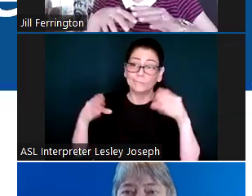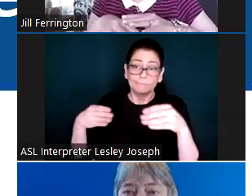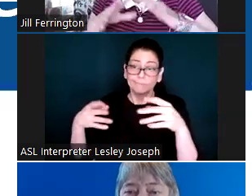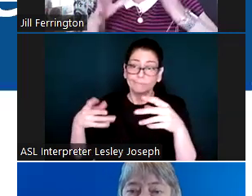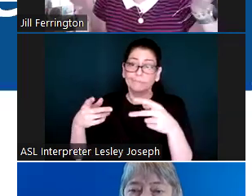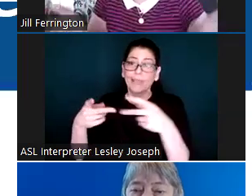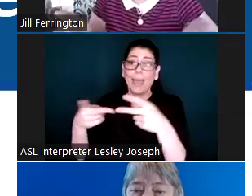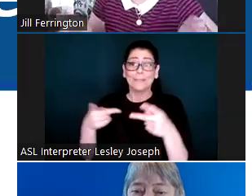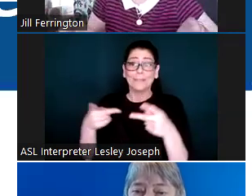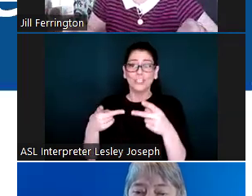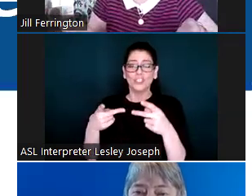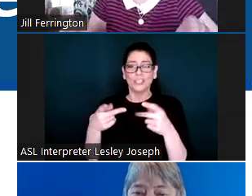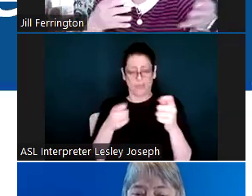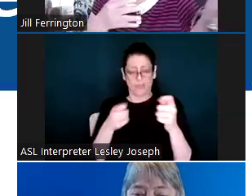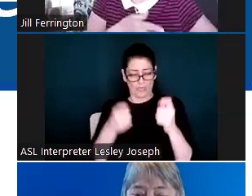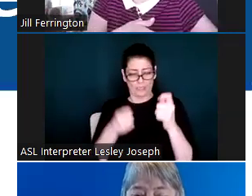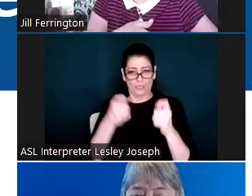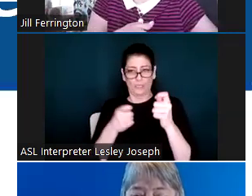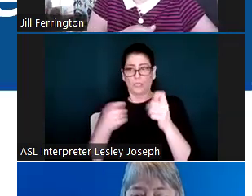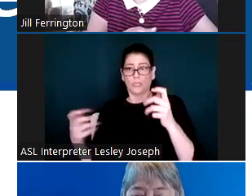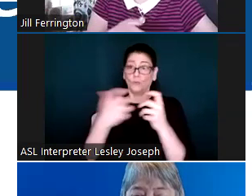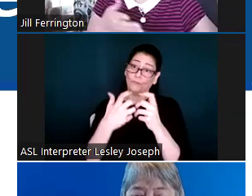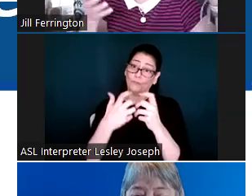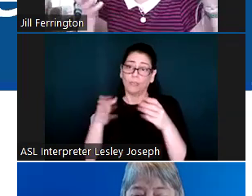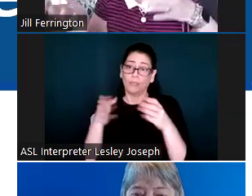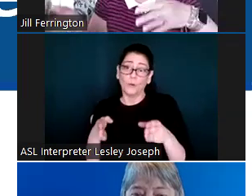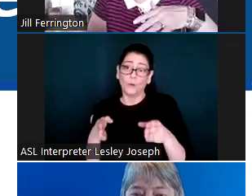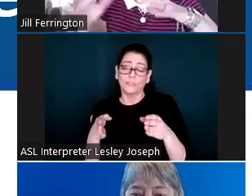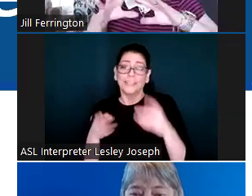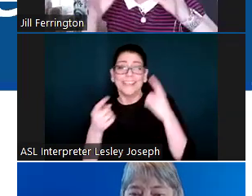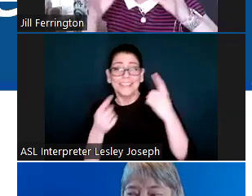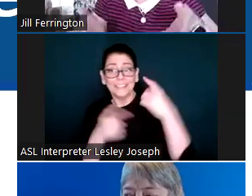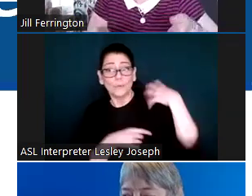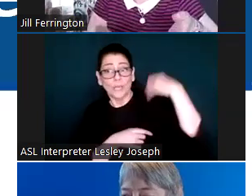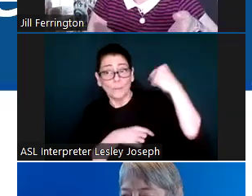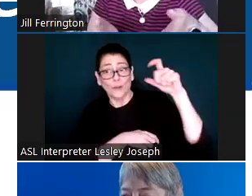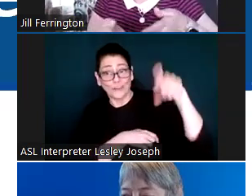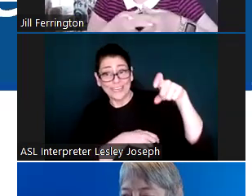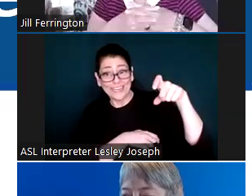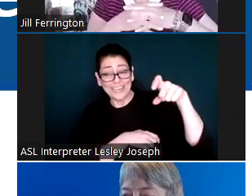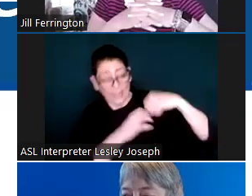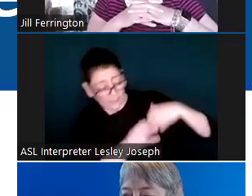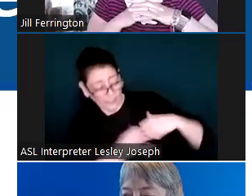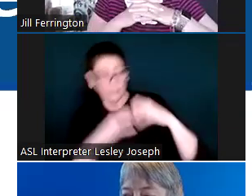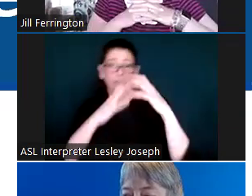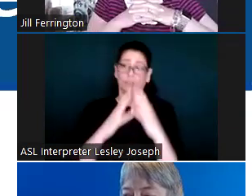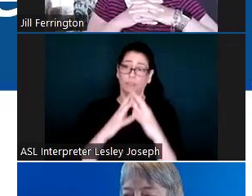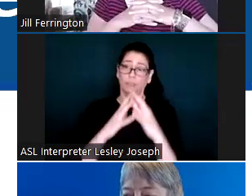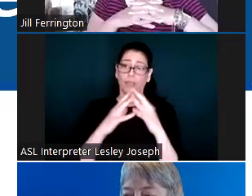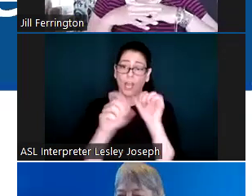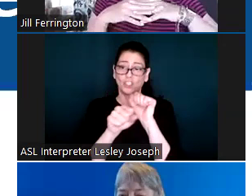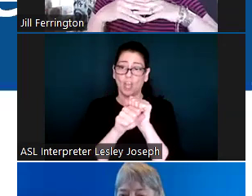position that is crafted for a person, looking at what an employer's needs are, and then building a job around that person's